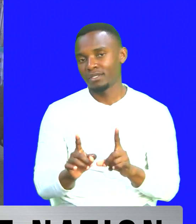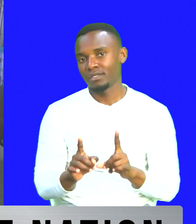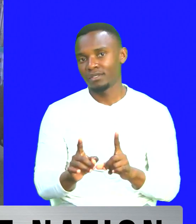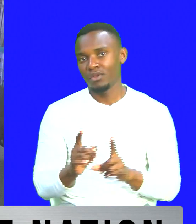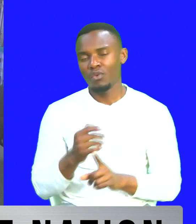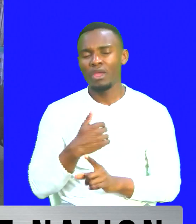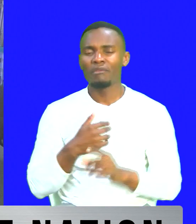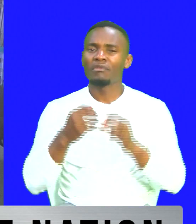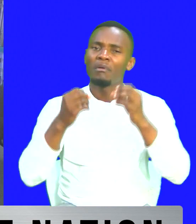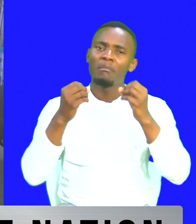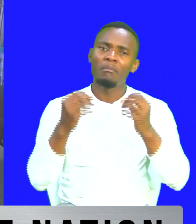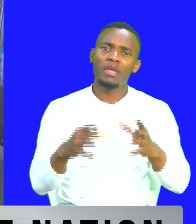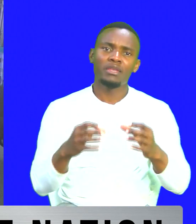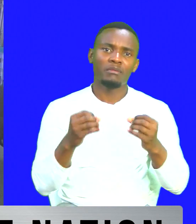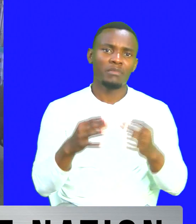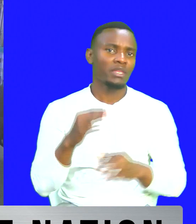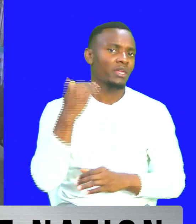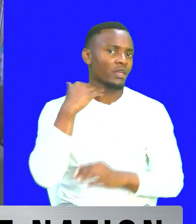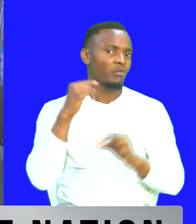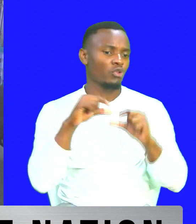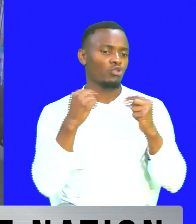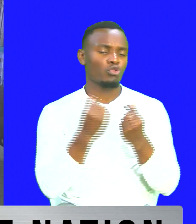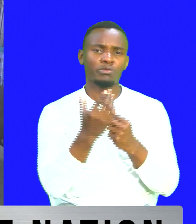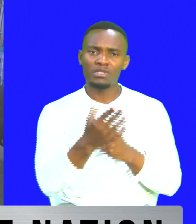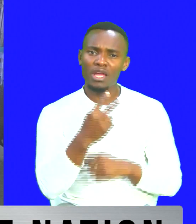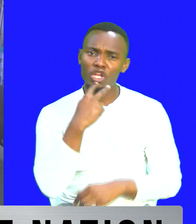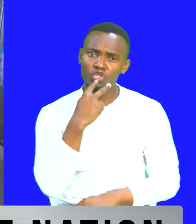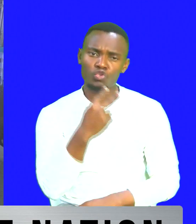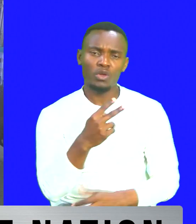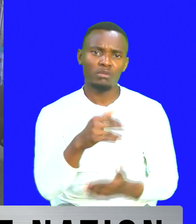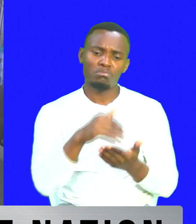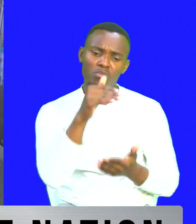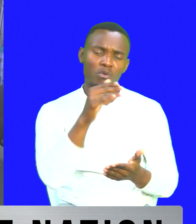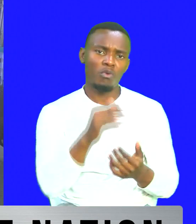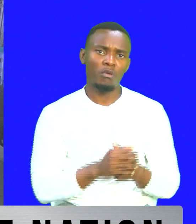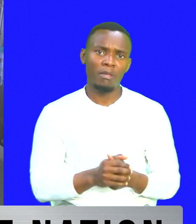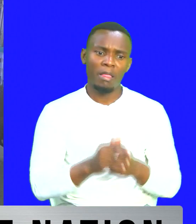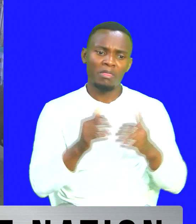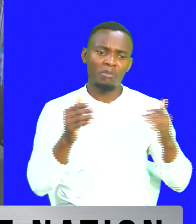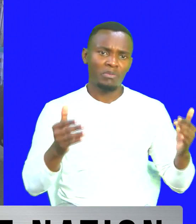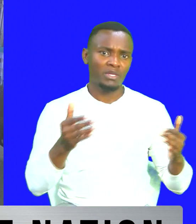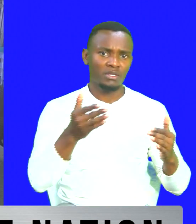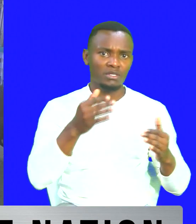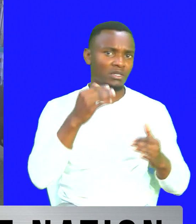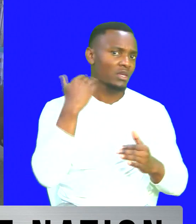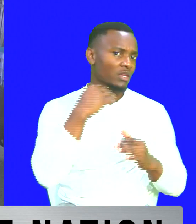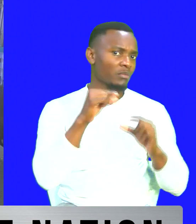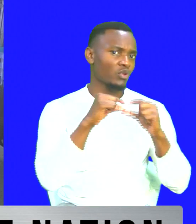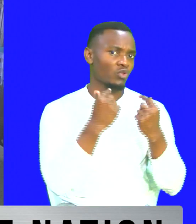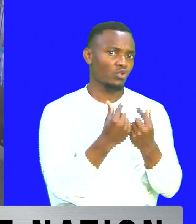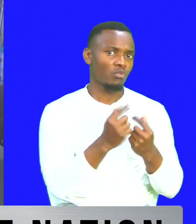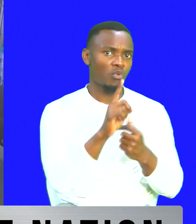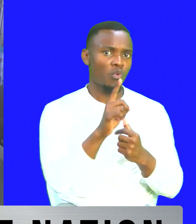many gangs, over 200 gangs we are talking about. The biggest gang in Port-au-France being led by one man